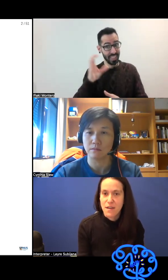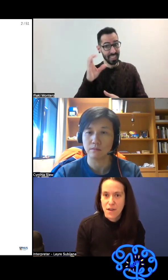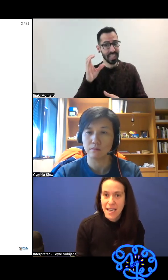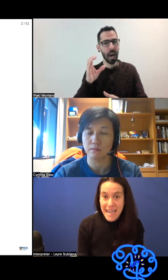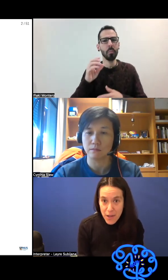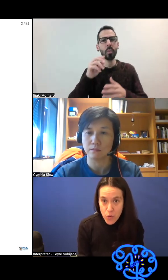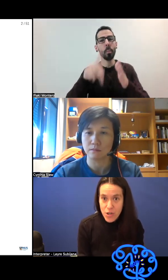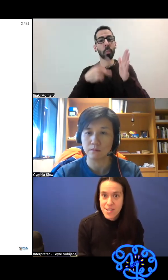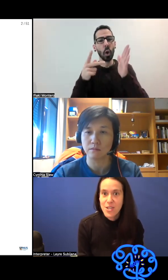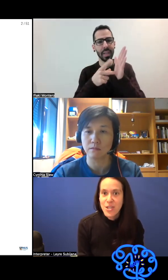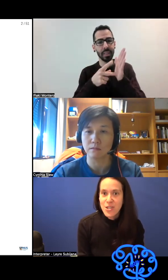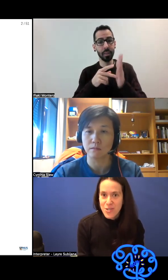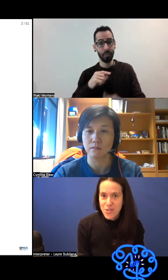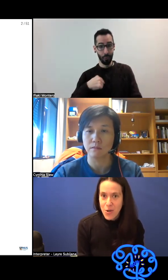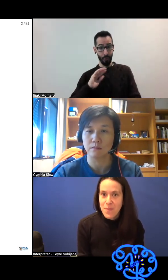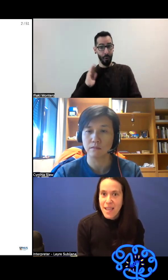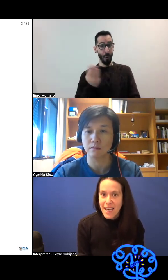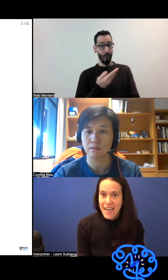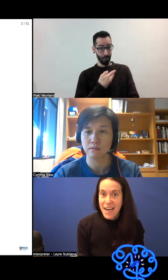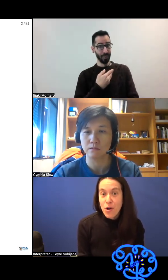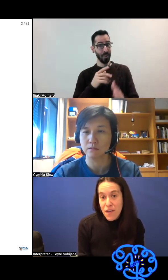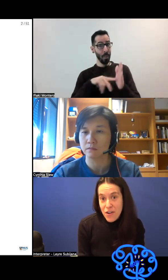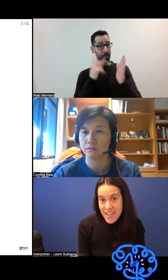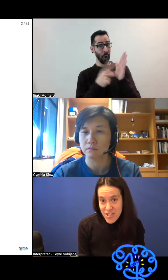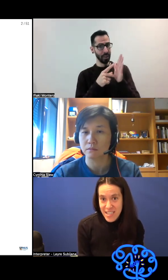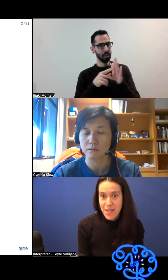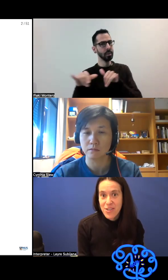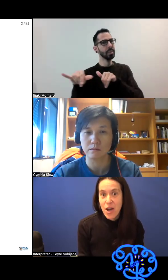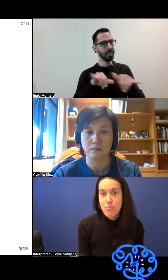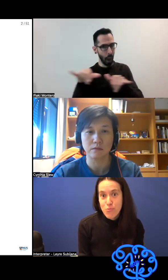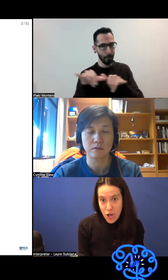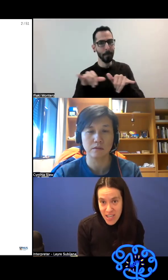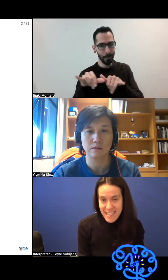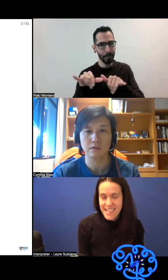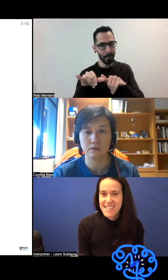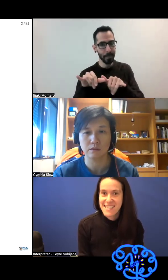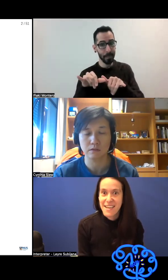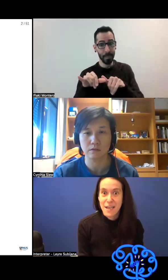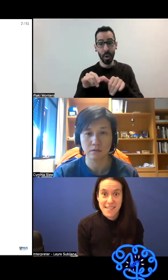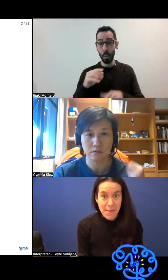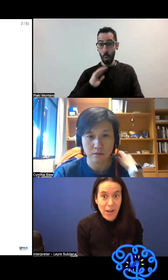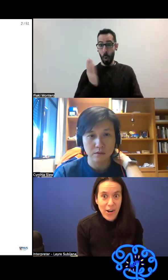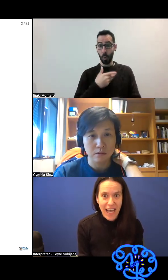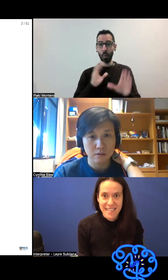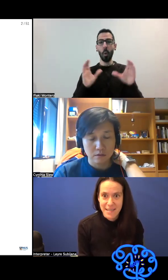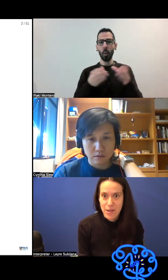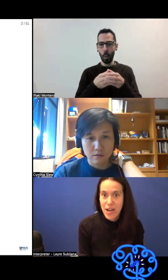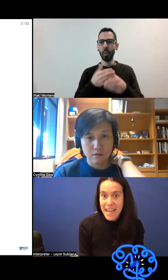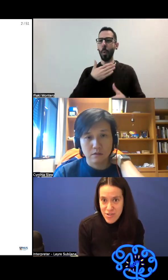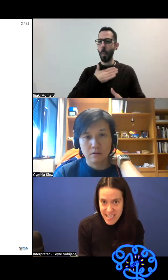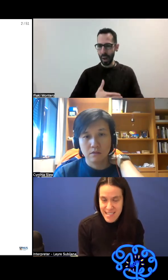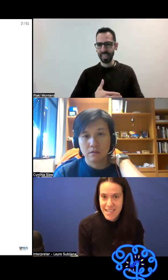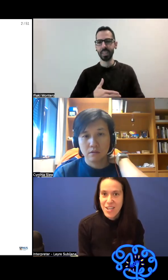to the different networks. So we're very interested because our project is similar, has